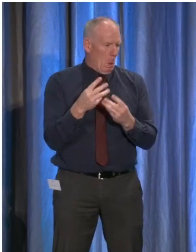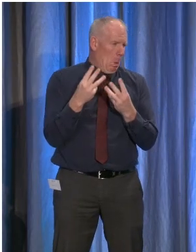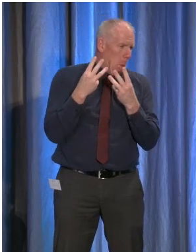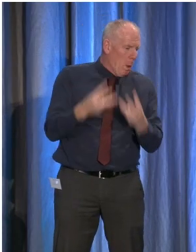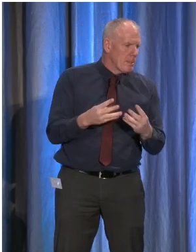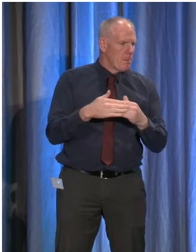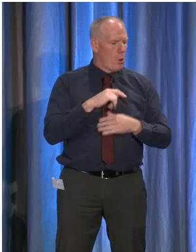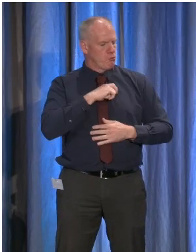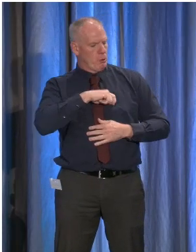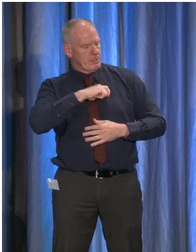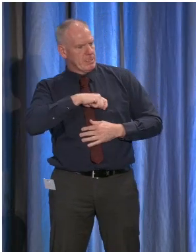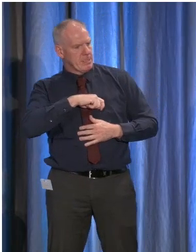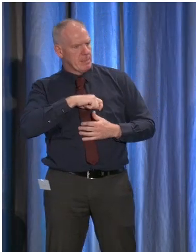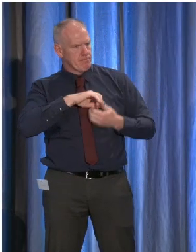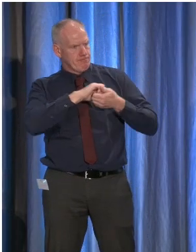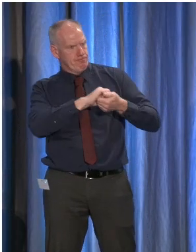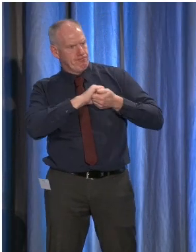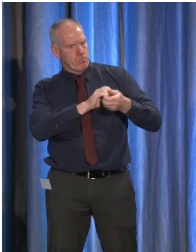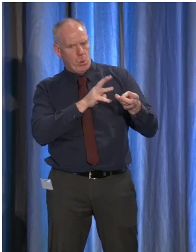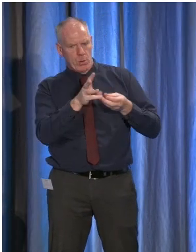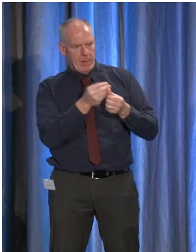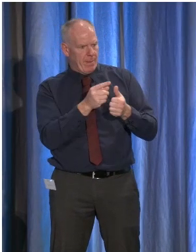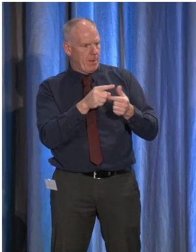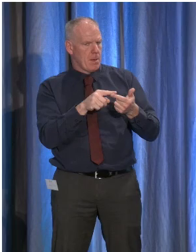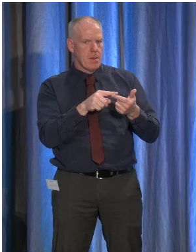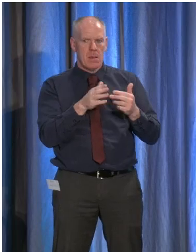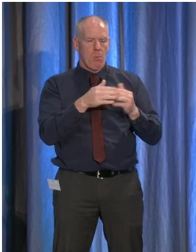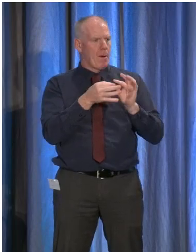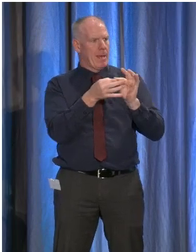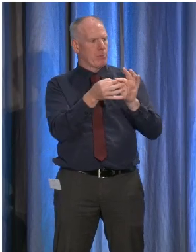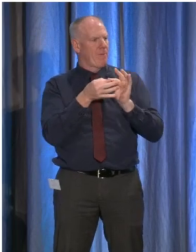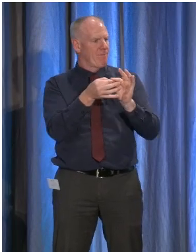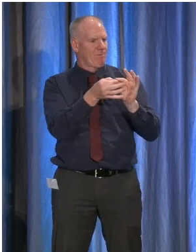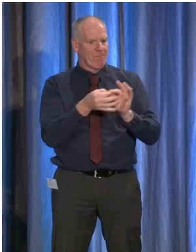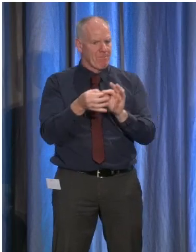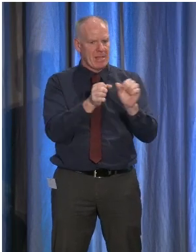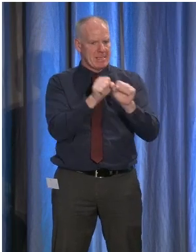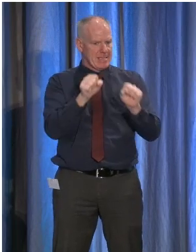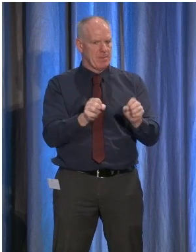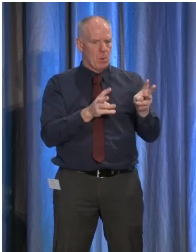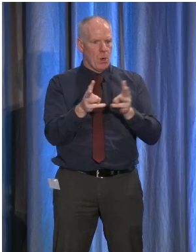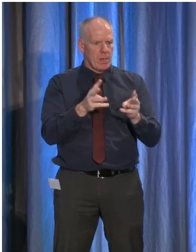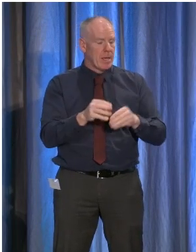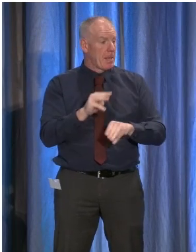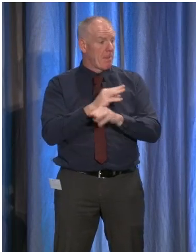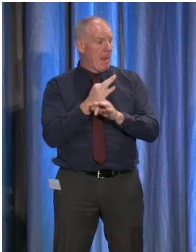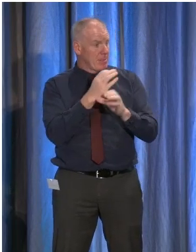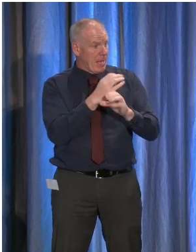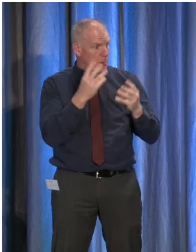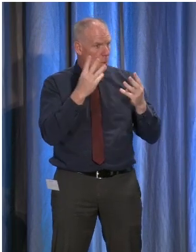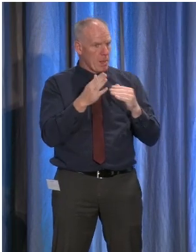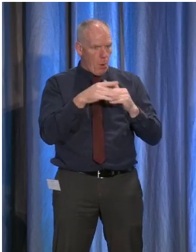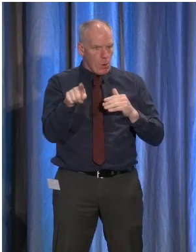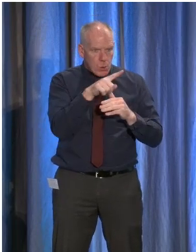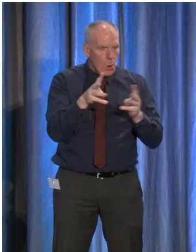for more trust and collegiality, for a more collaborative systems, and parent carers want people to work